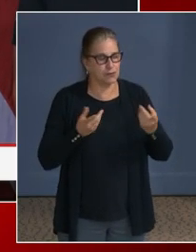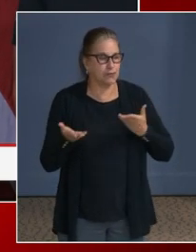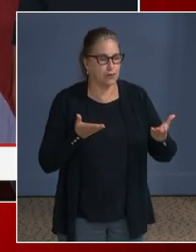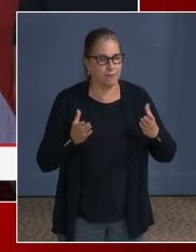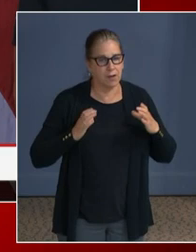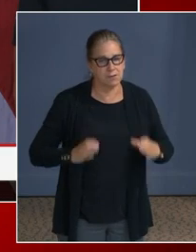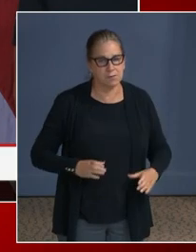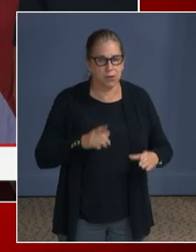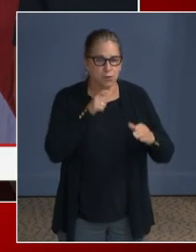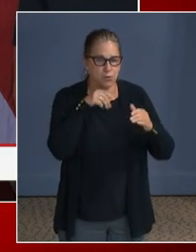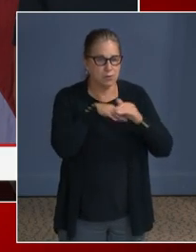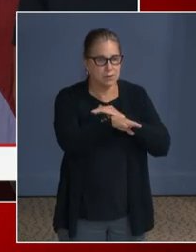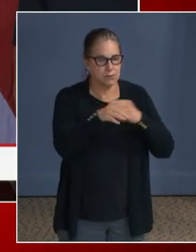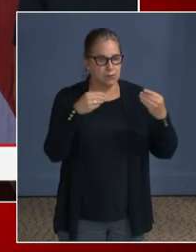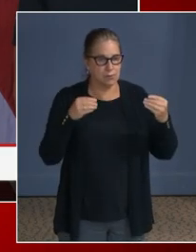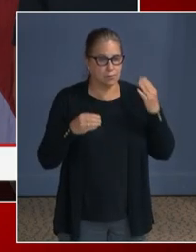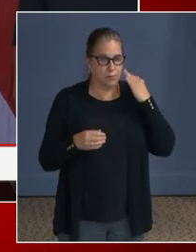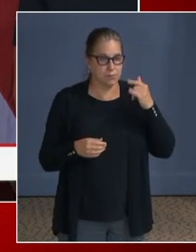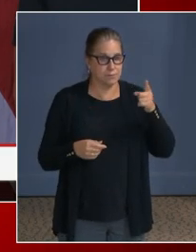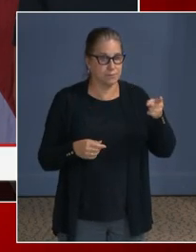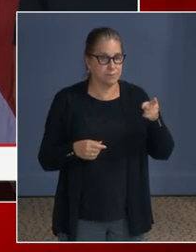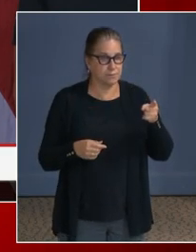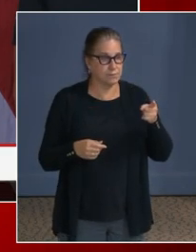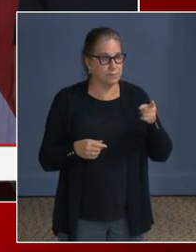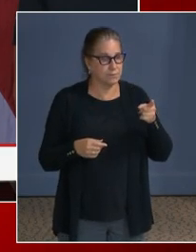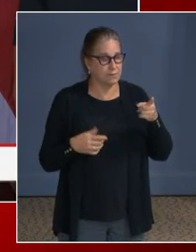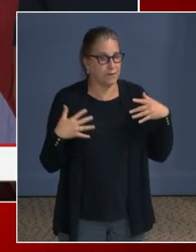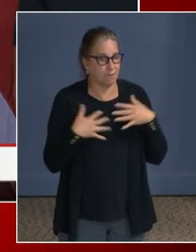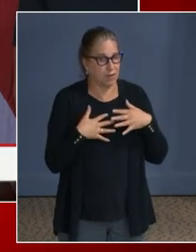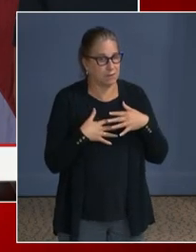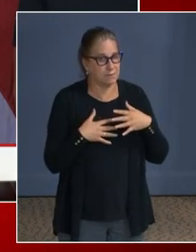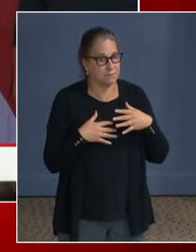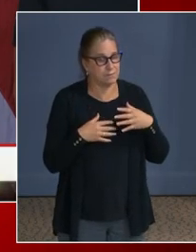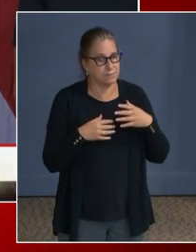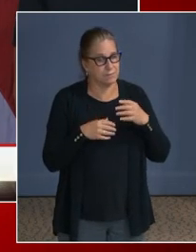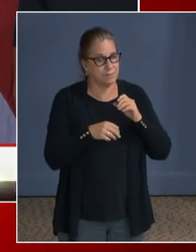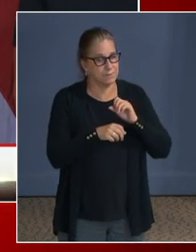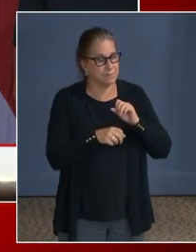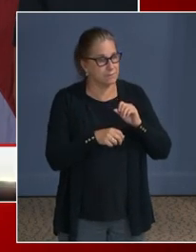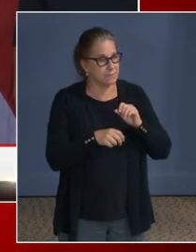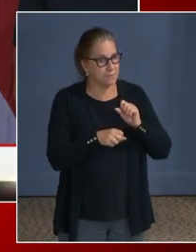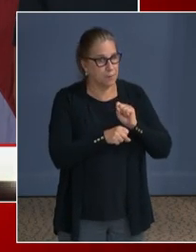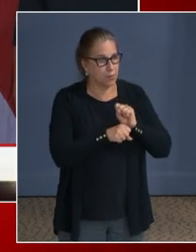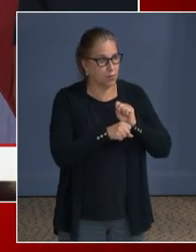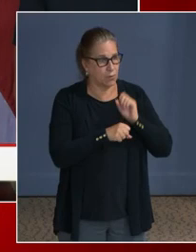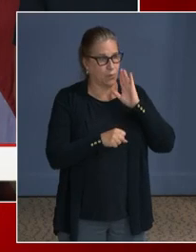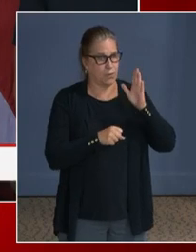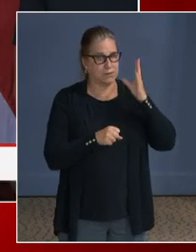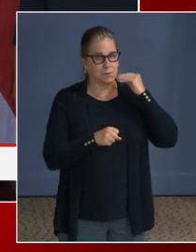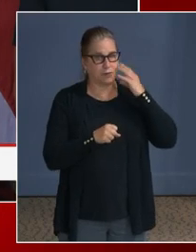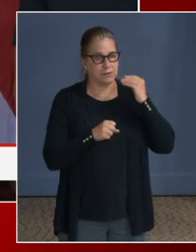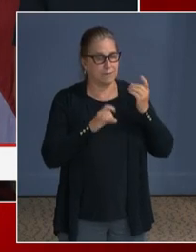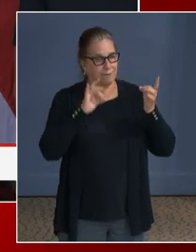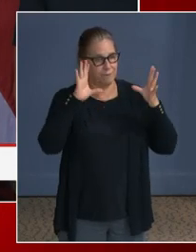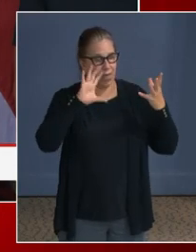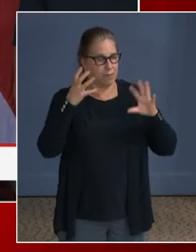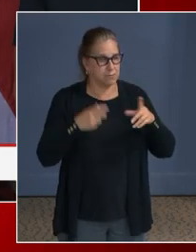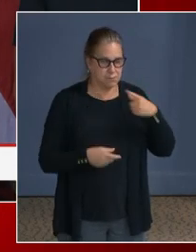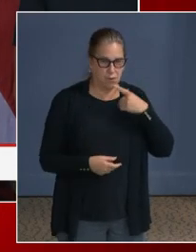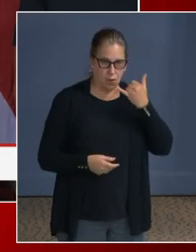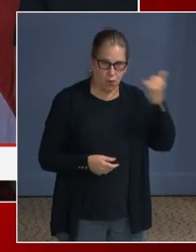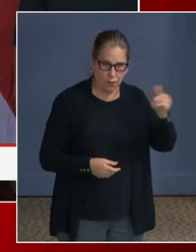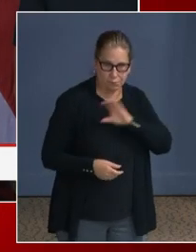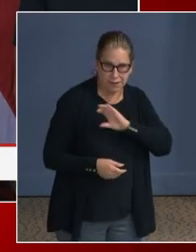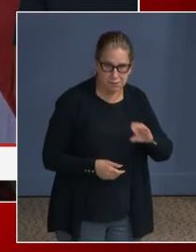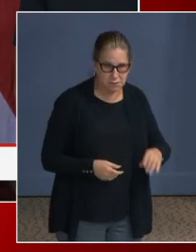they're afraid that their employees might get injured if there's a violent. Then they should call the police. I'm sorry? They should